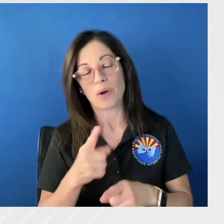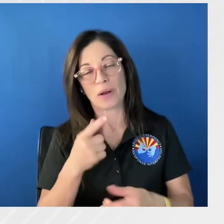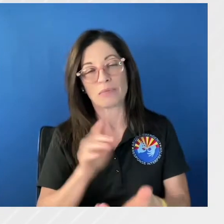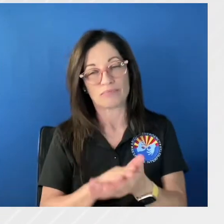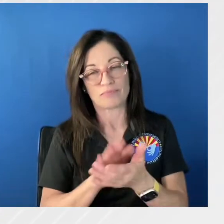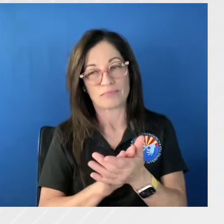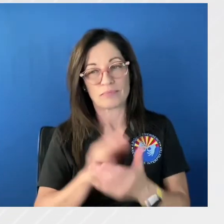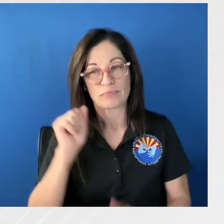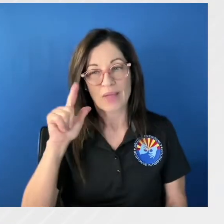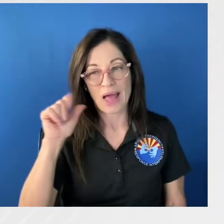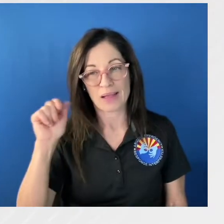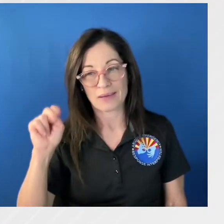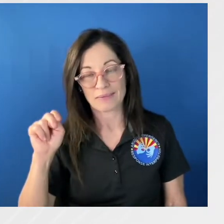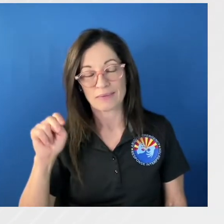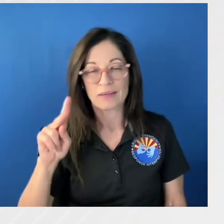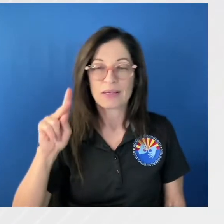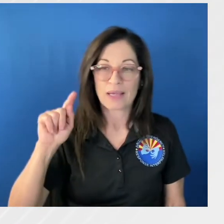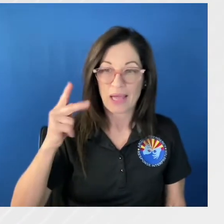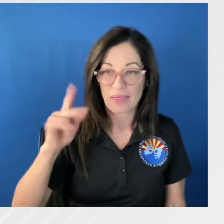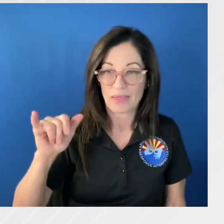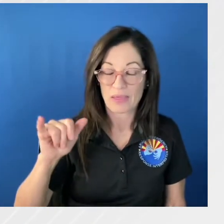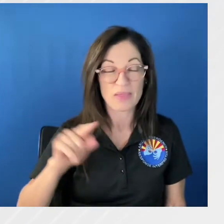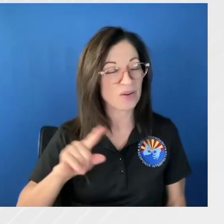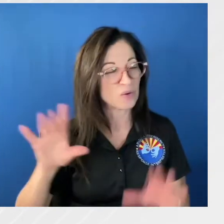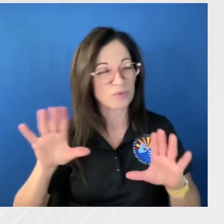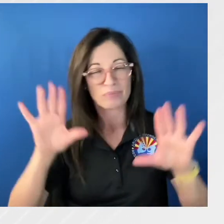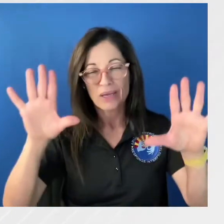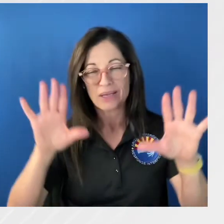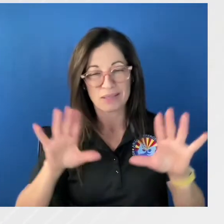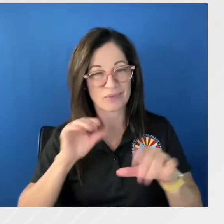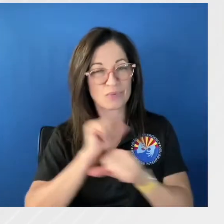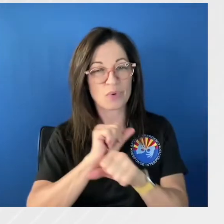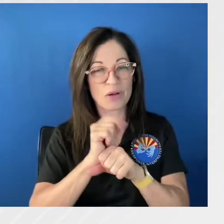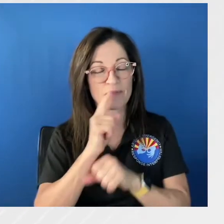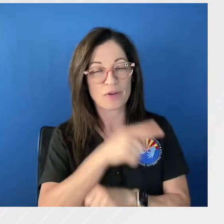and Kathy. They do an amazing job for you all in this community.